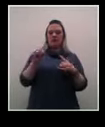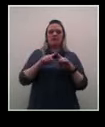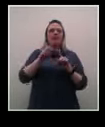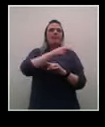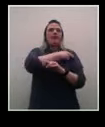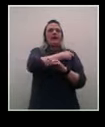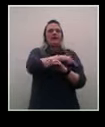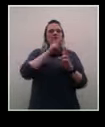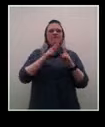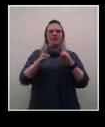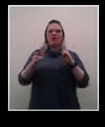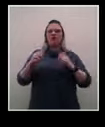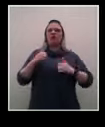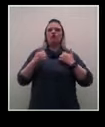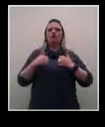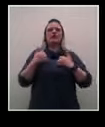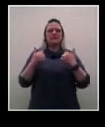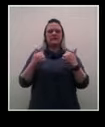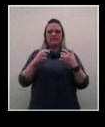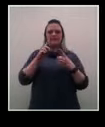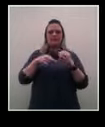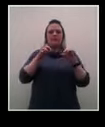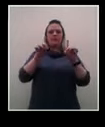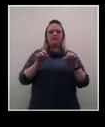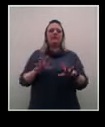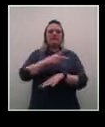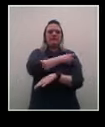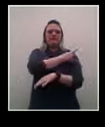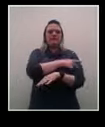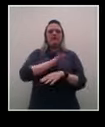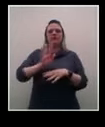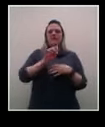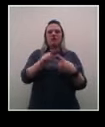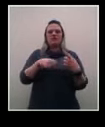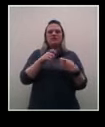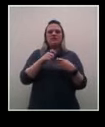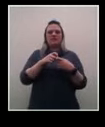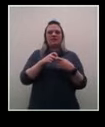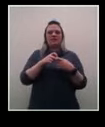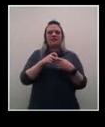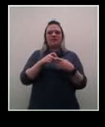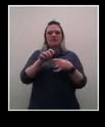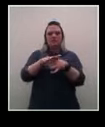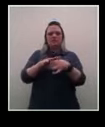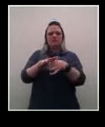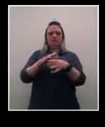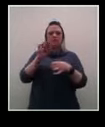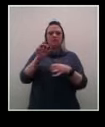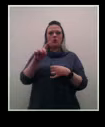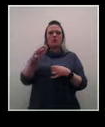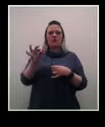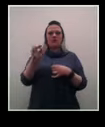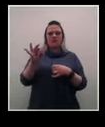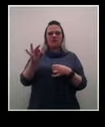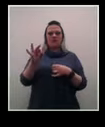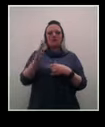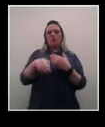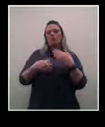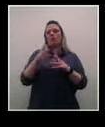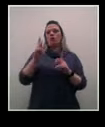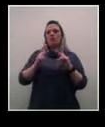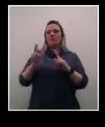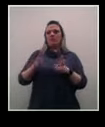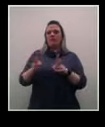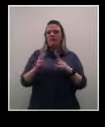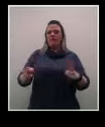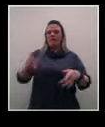been very aggressive about testing patients that they're specific of COVID-19. So all those who were very ill